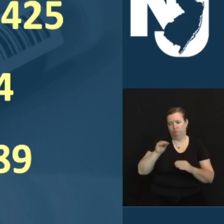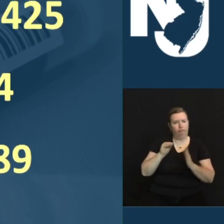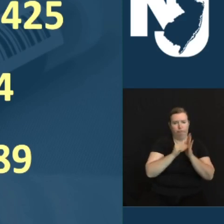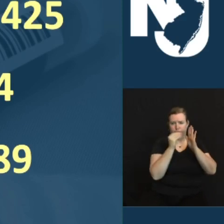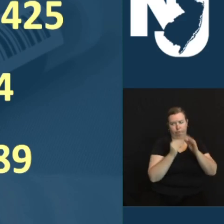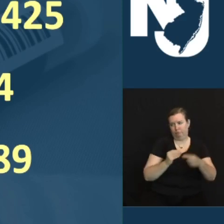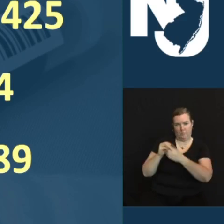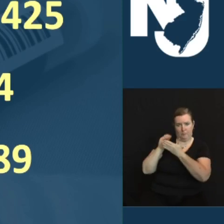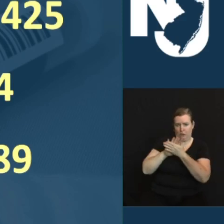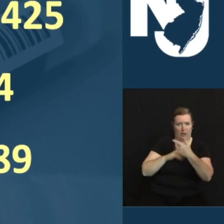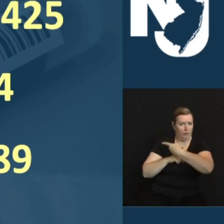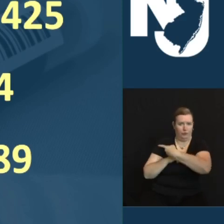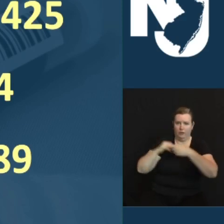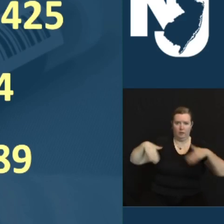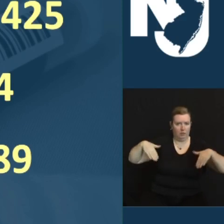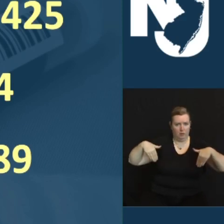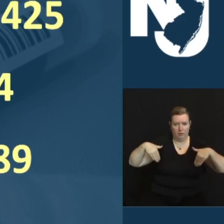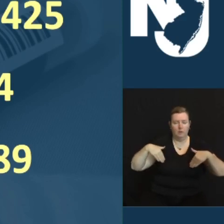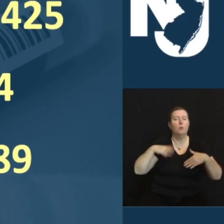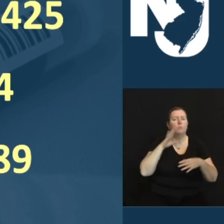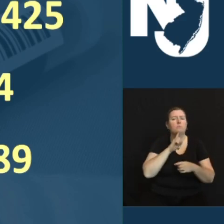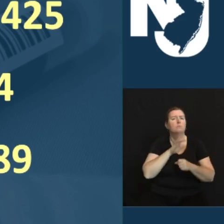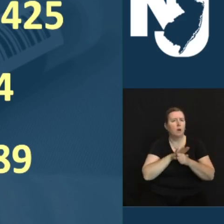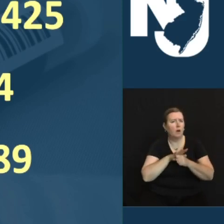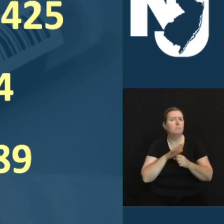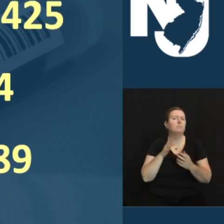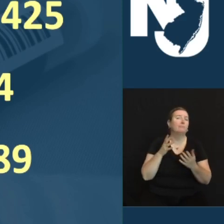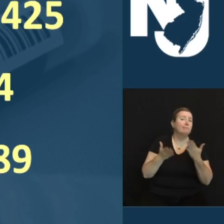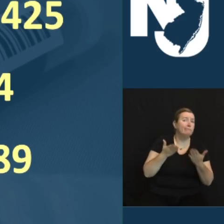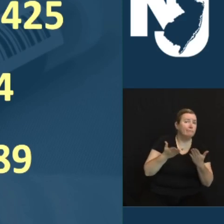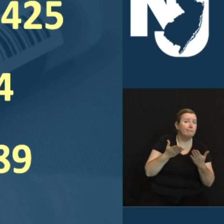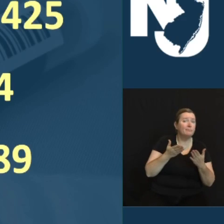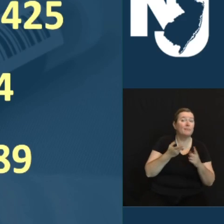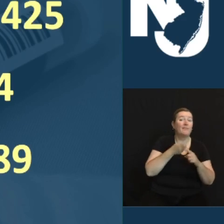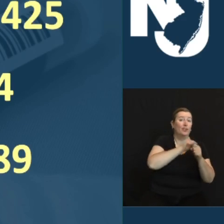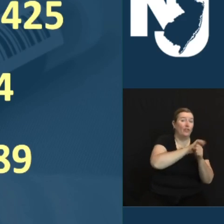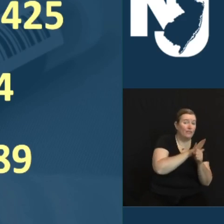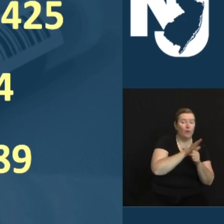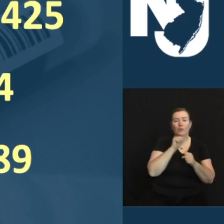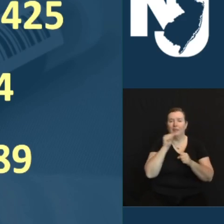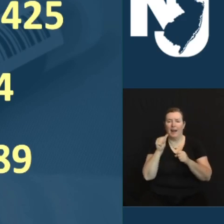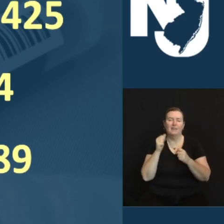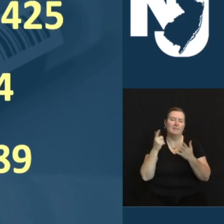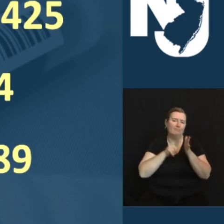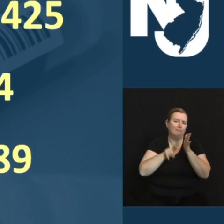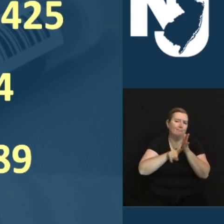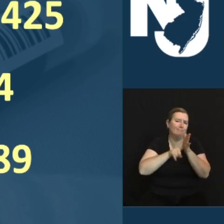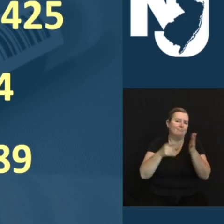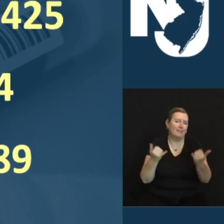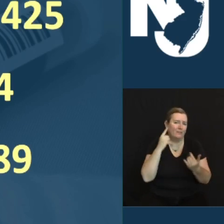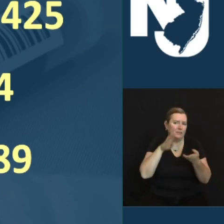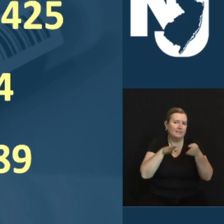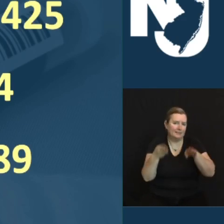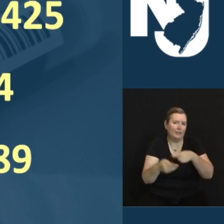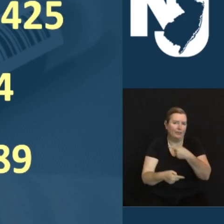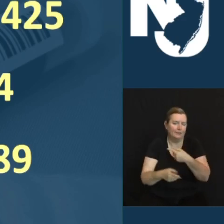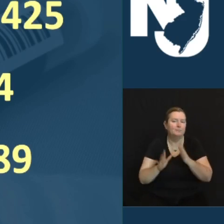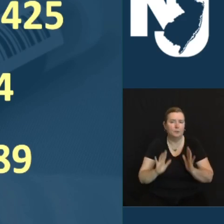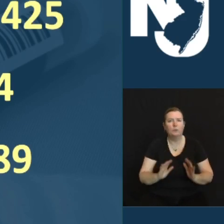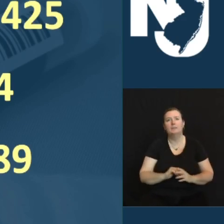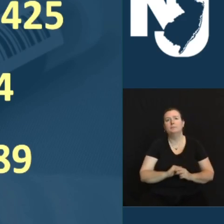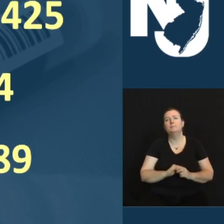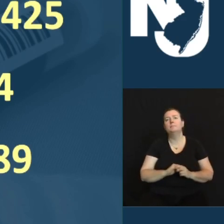until they are lab confirmed to have passed from COVID-19 complications. Just as we do every day, let's